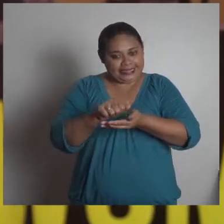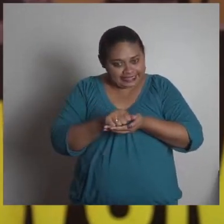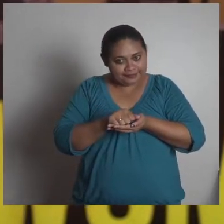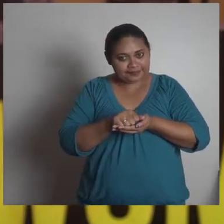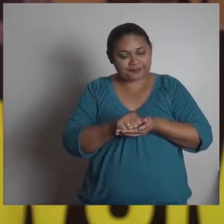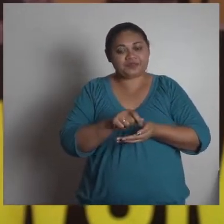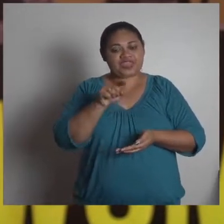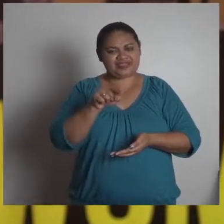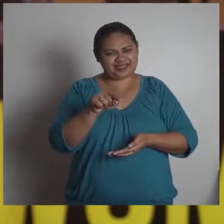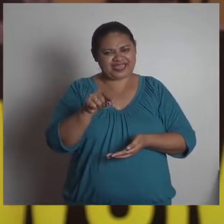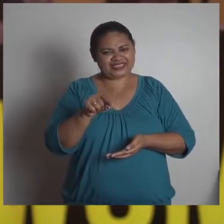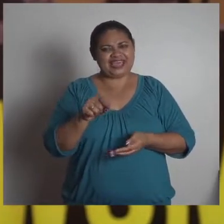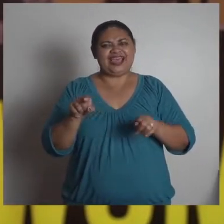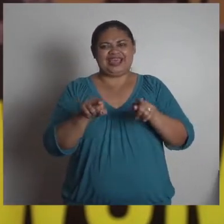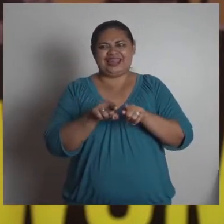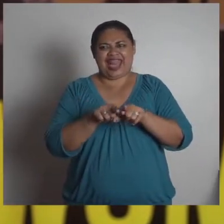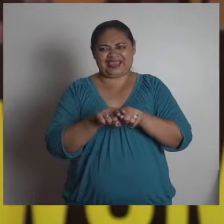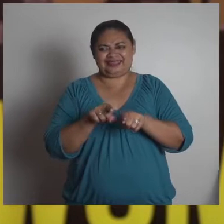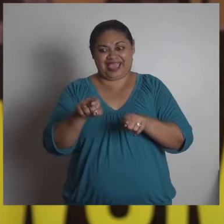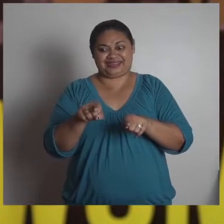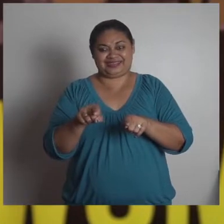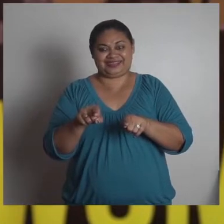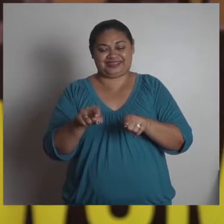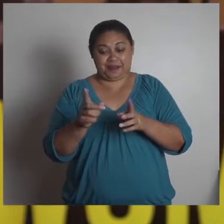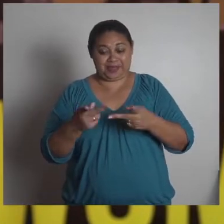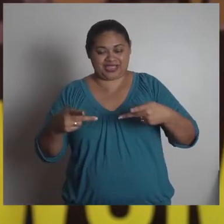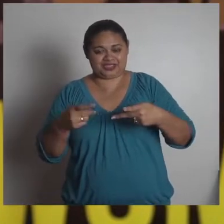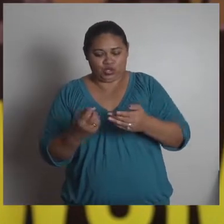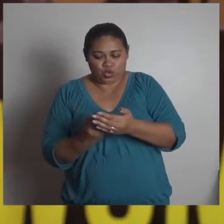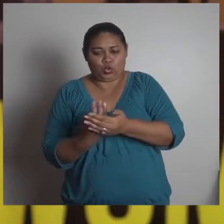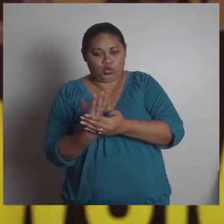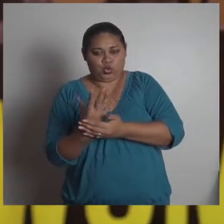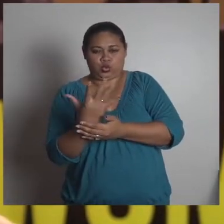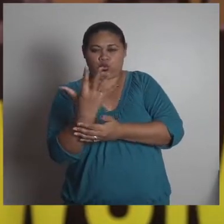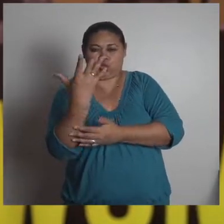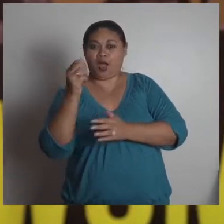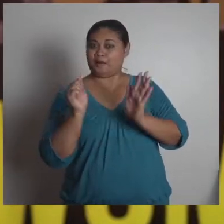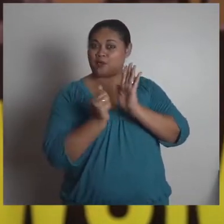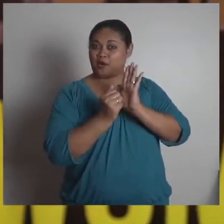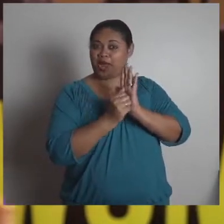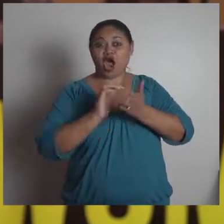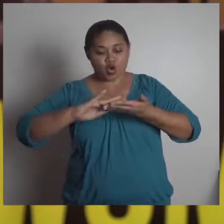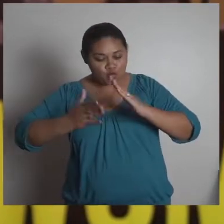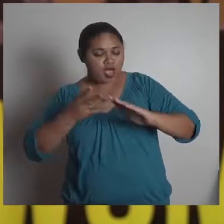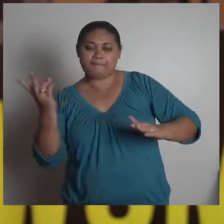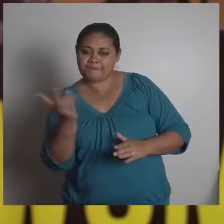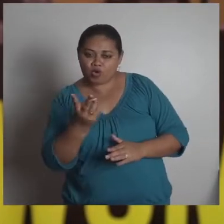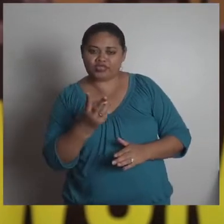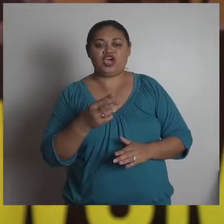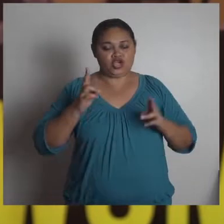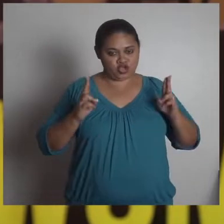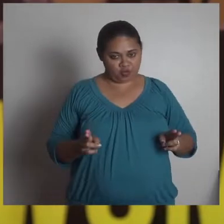our particular area to keep that ecosystem flourishing? What are the things that really help